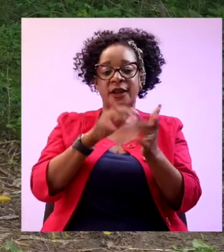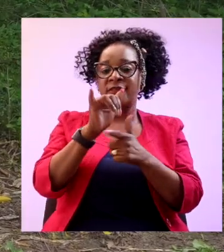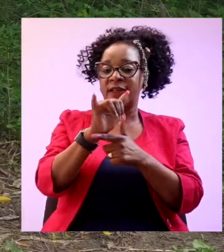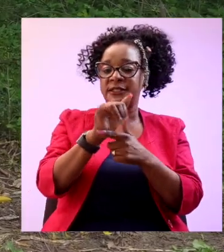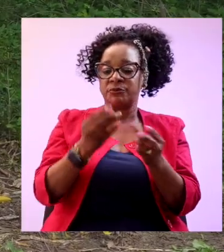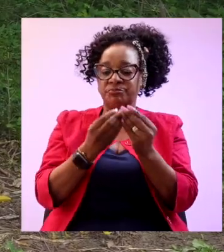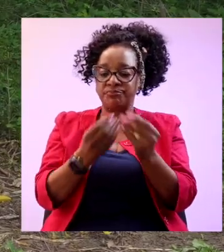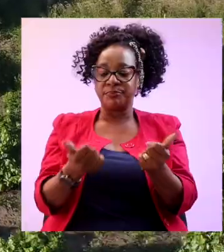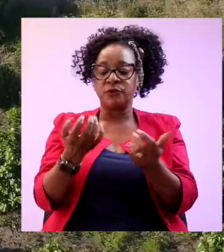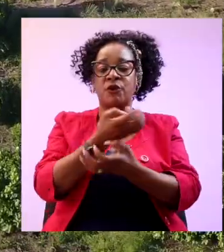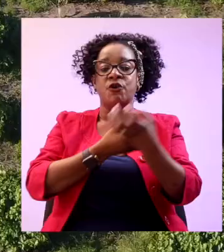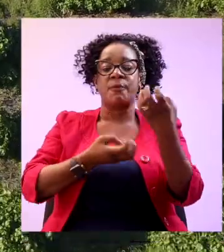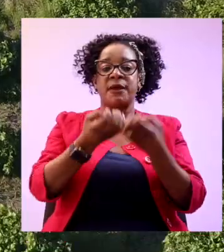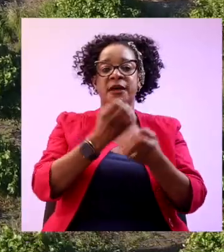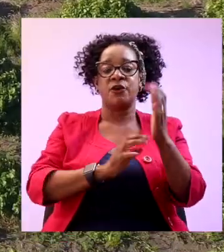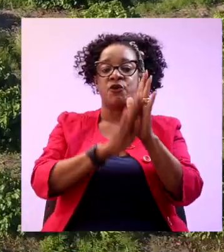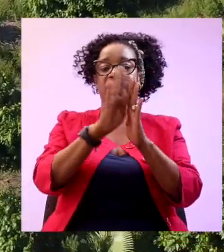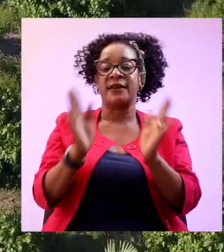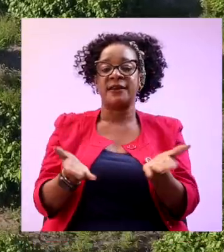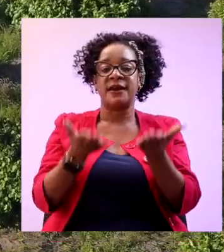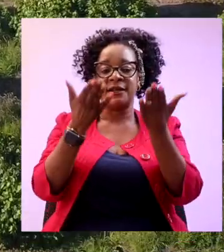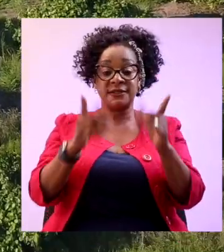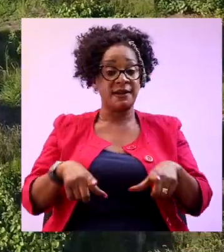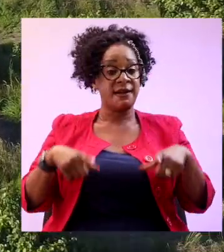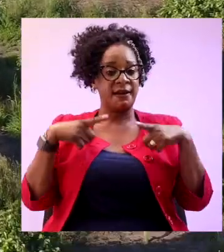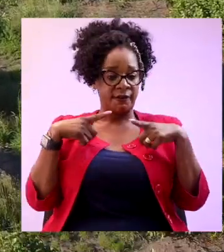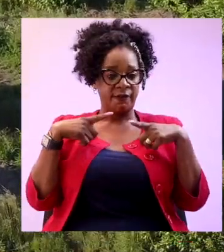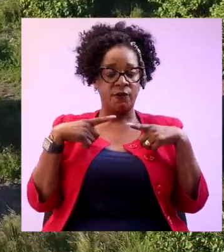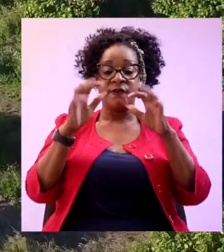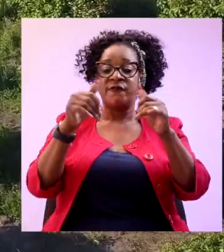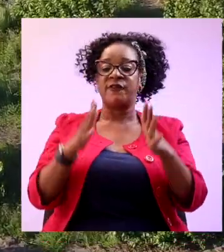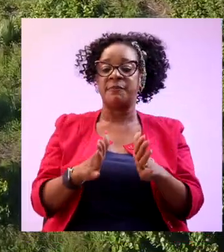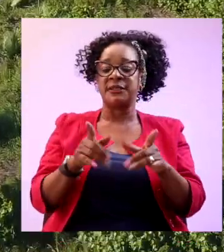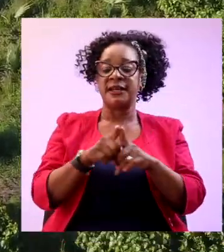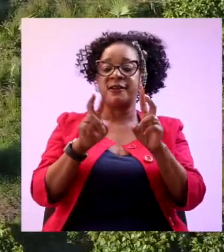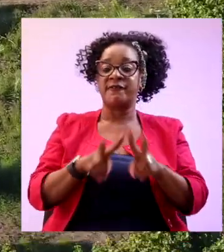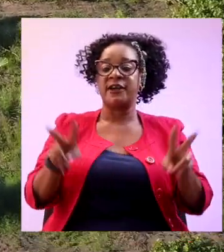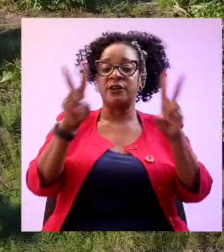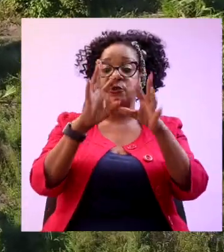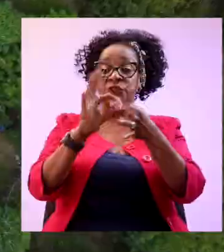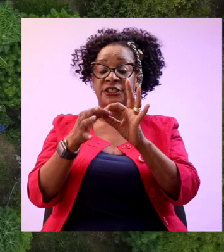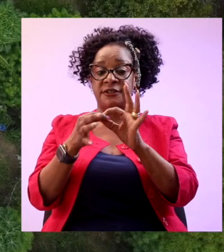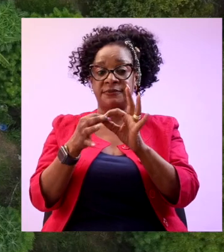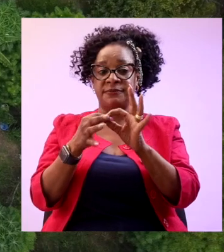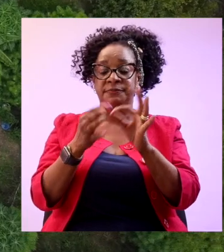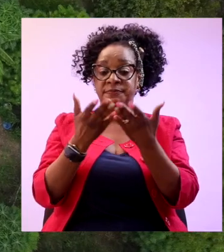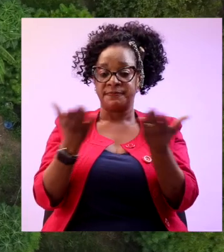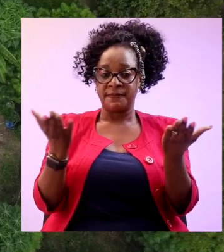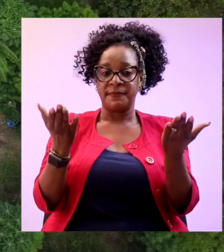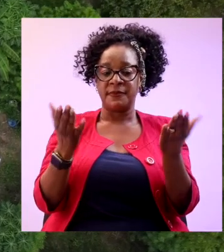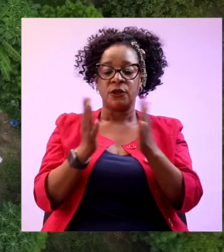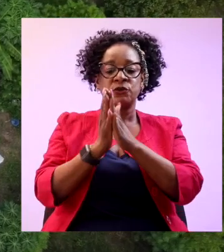catalyst to economic growth and enhanced livelihood of small-scale farmers and value chain players. The story